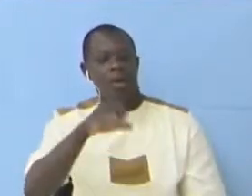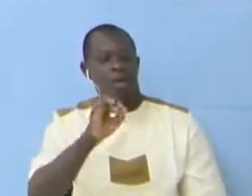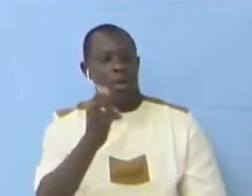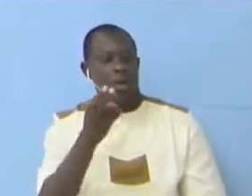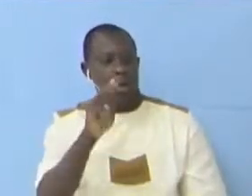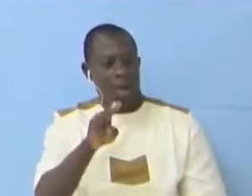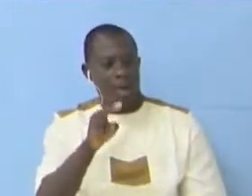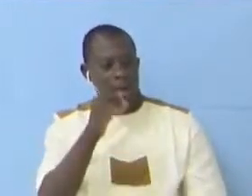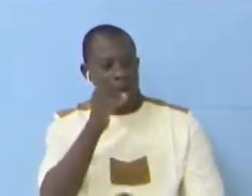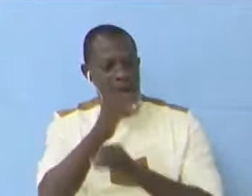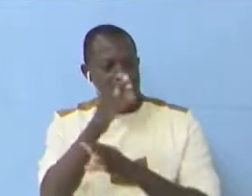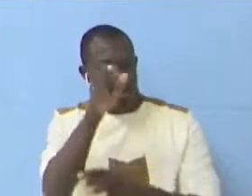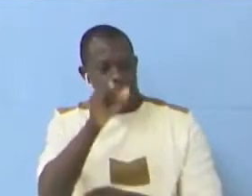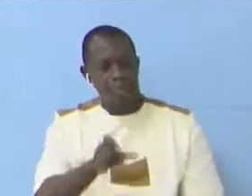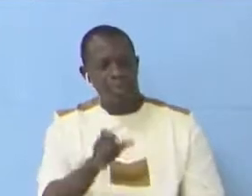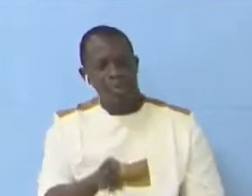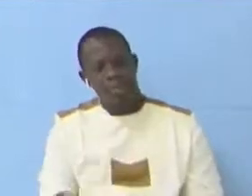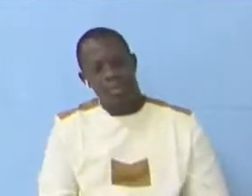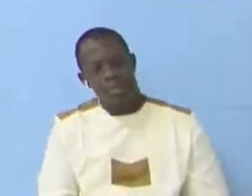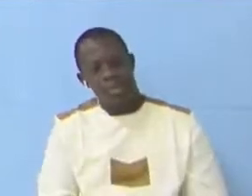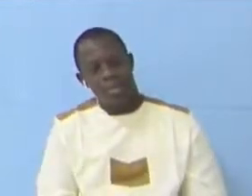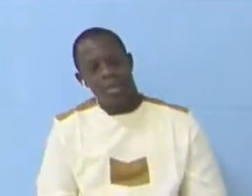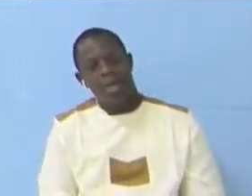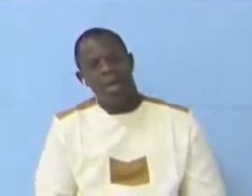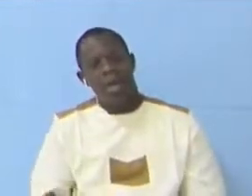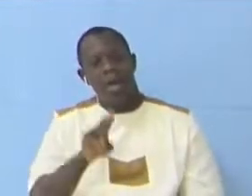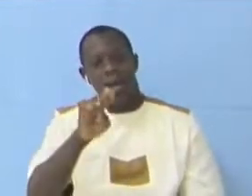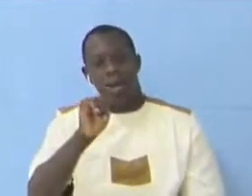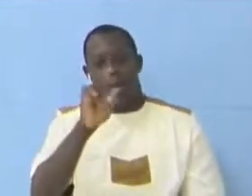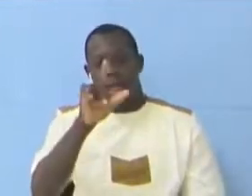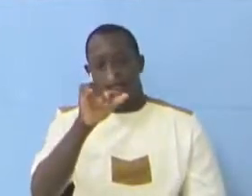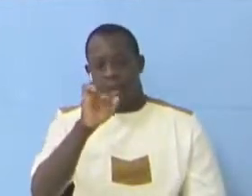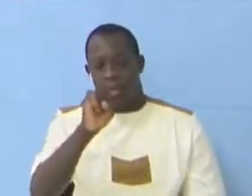Ghanaian. Nelson Frimpong, Ghanaian.